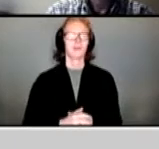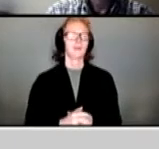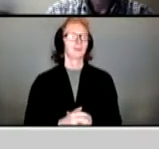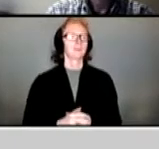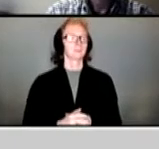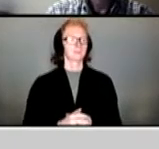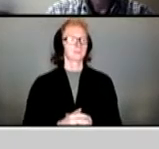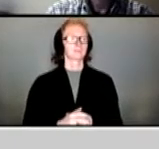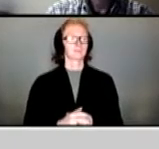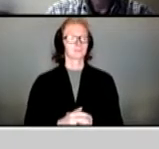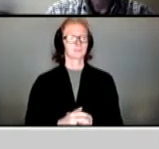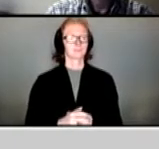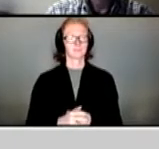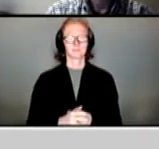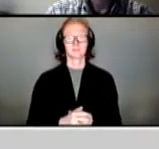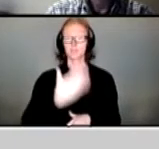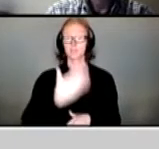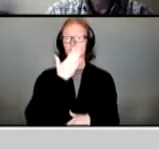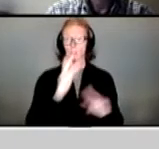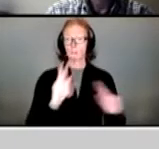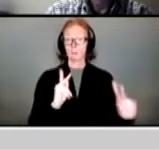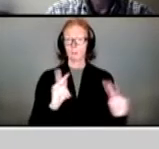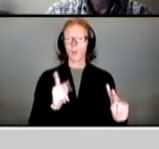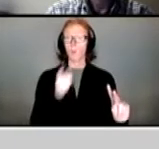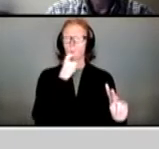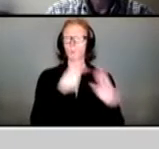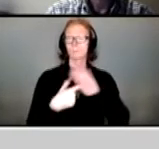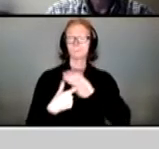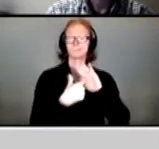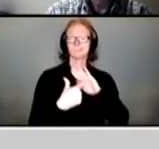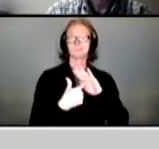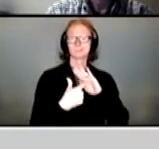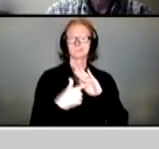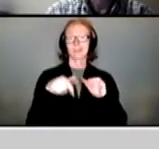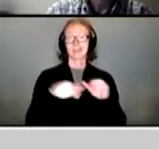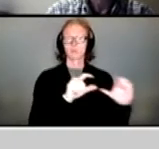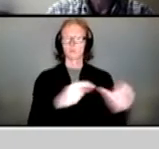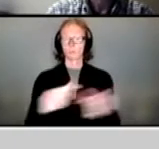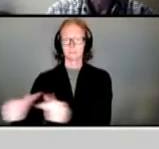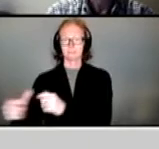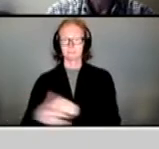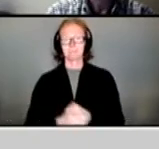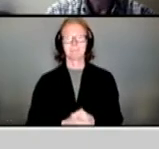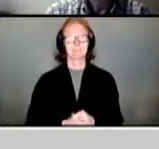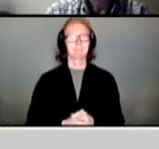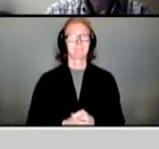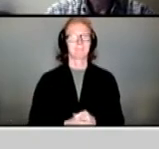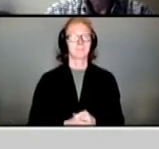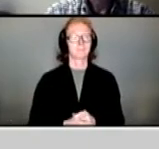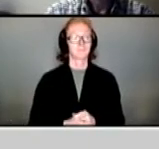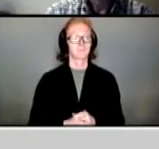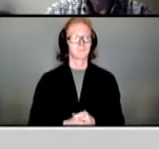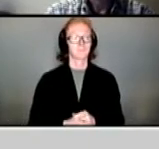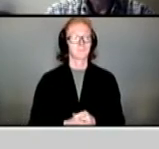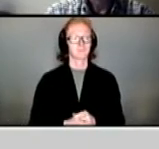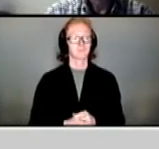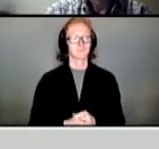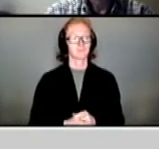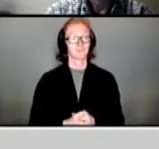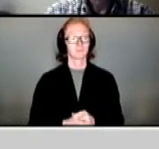will find really good candidates to represent these groups. I think